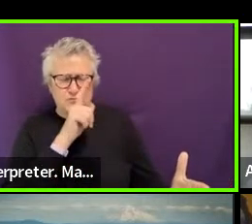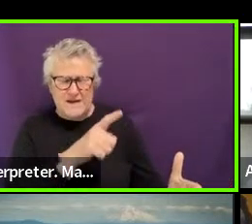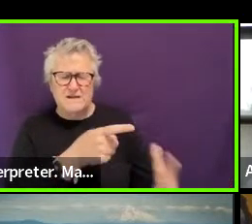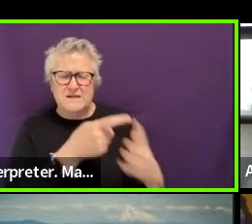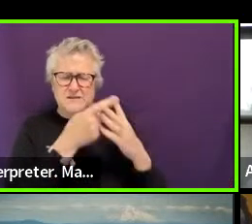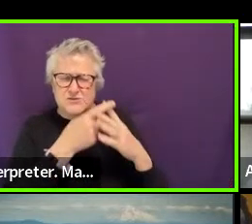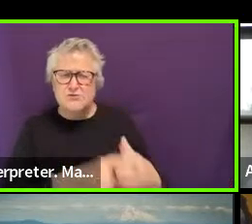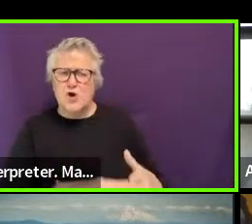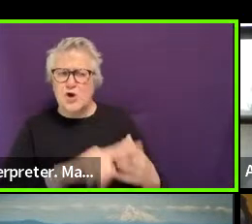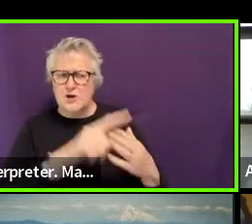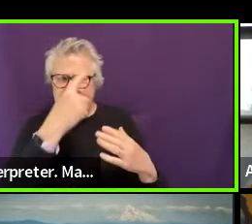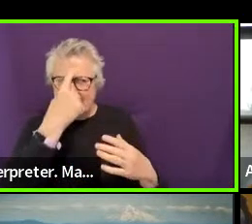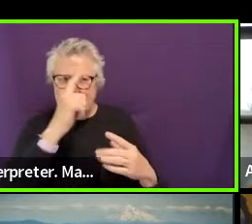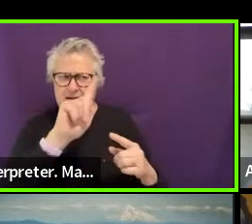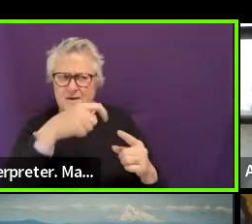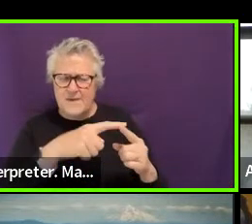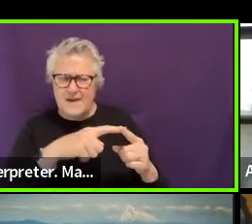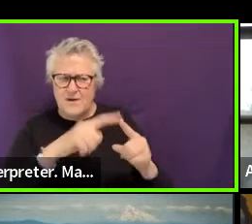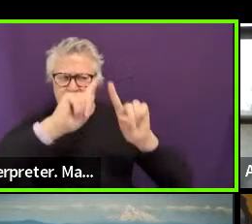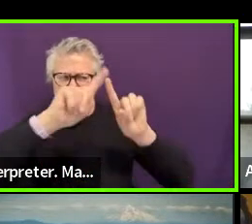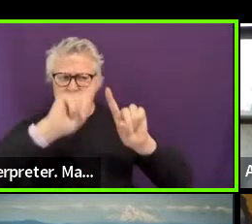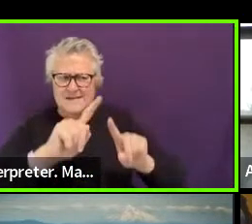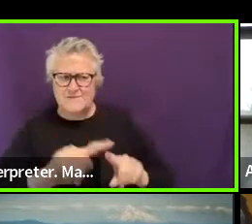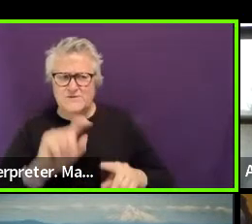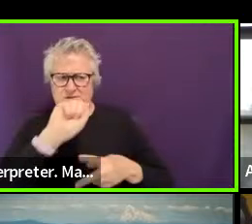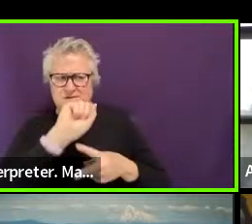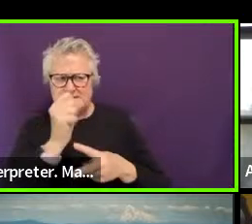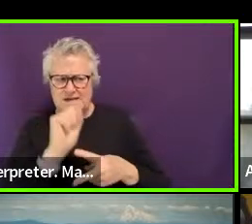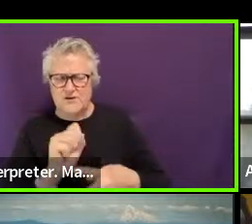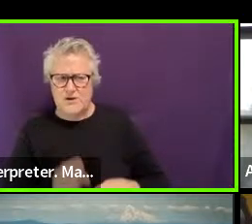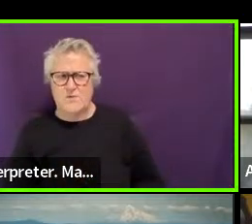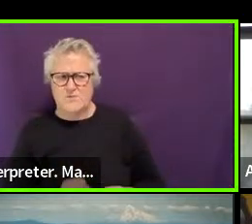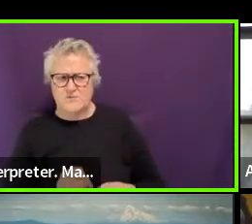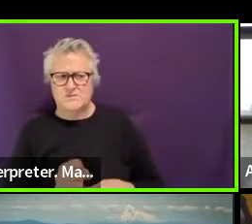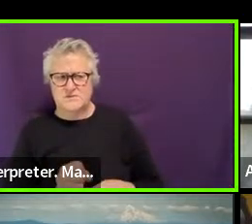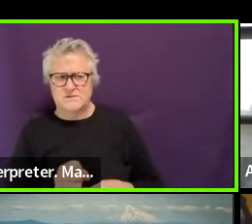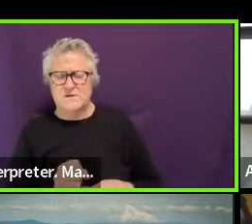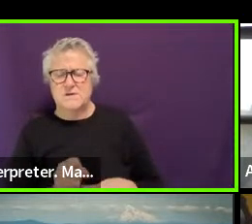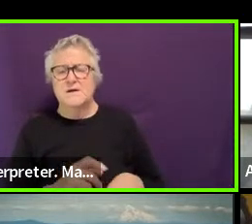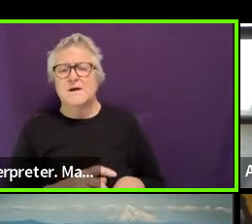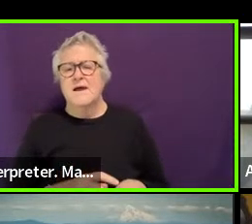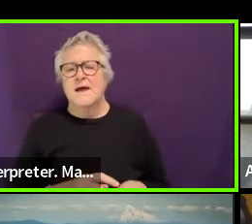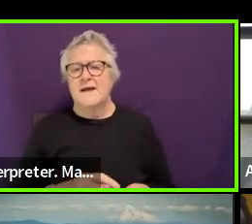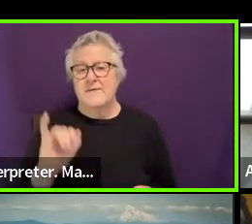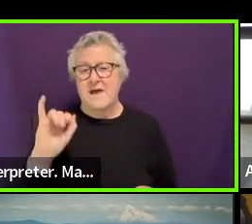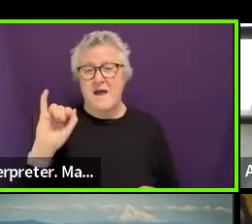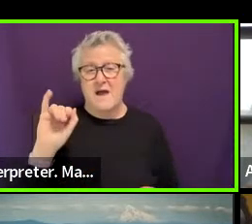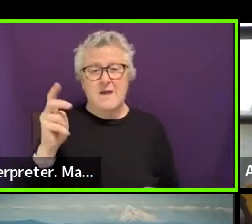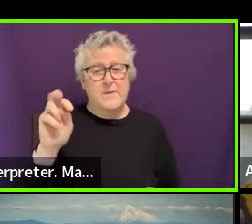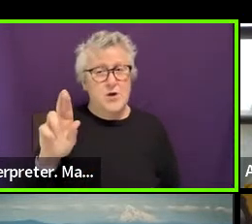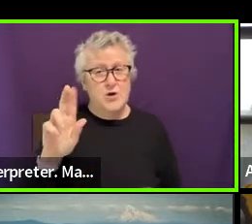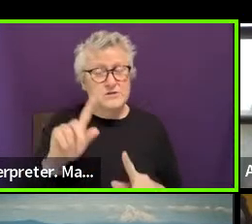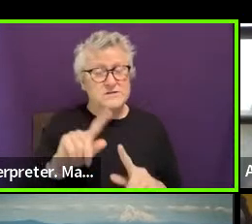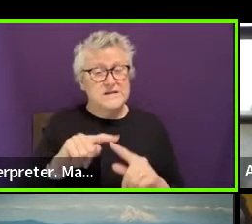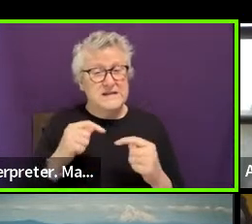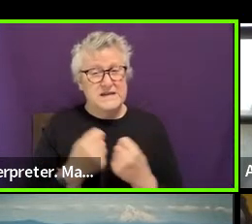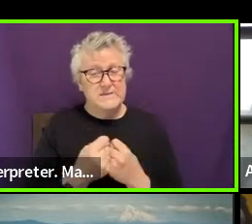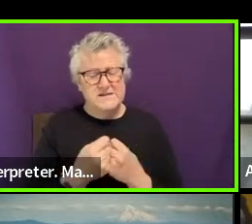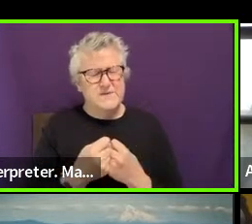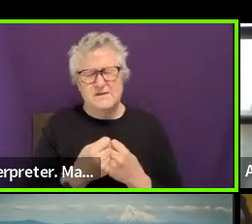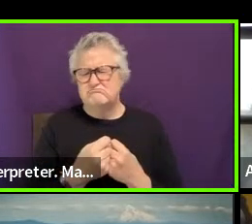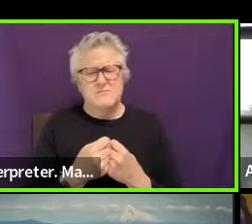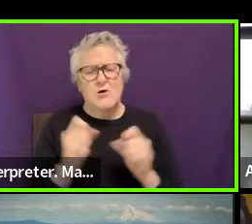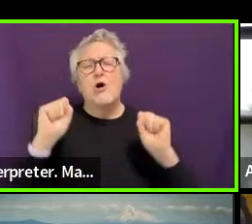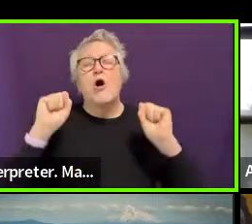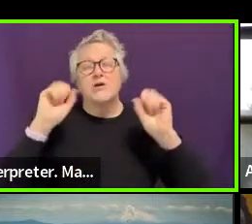these scenarios and bringing them before us. The IBR team has been really awesome to work with in